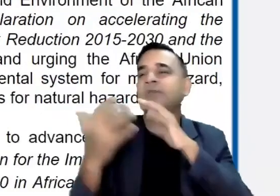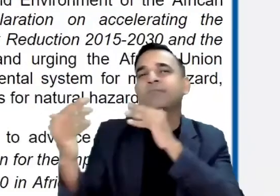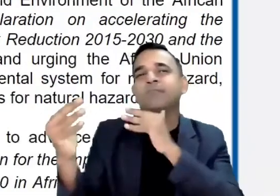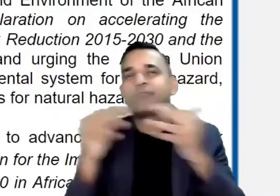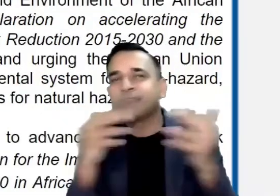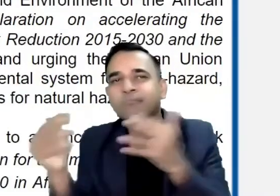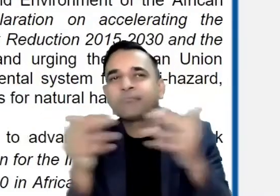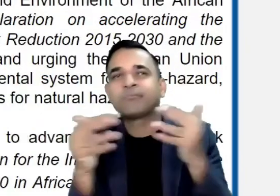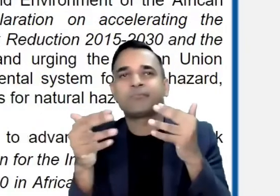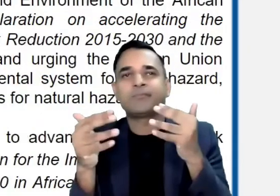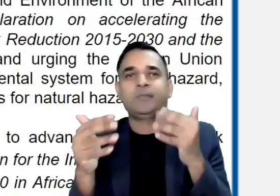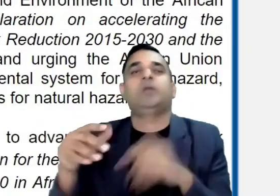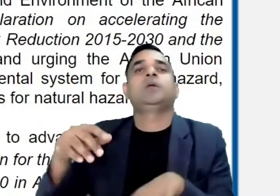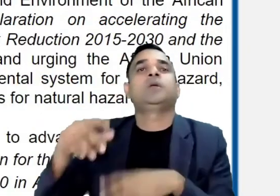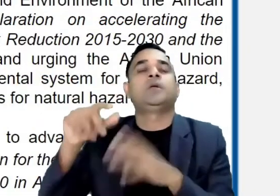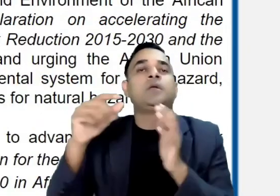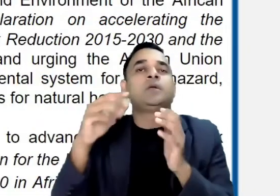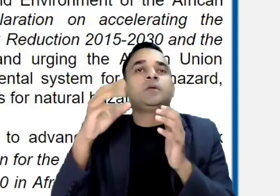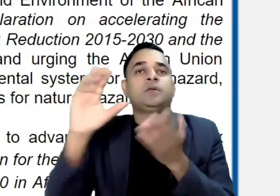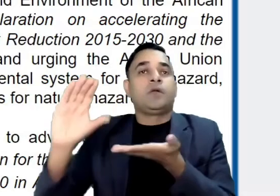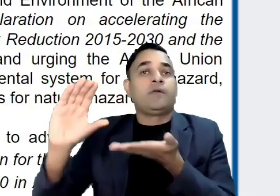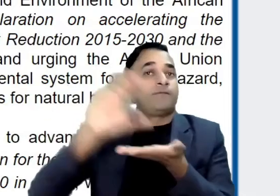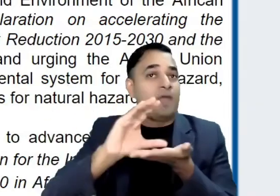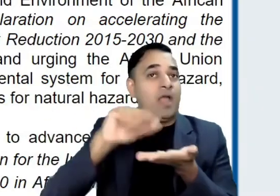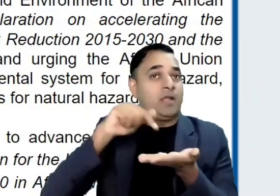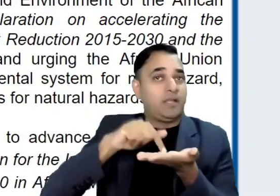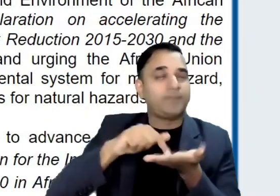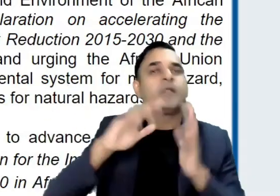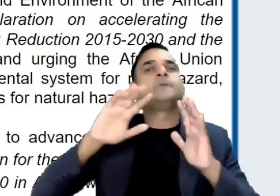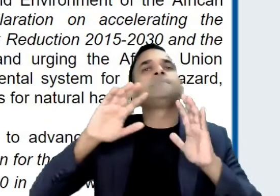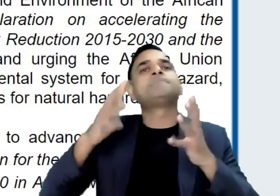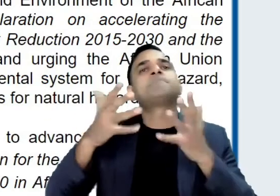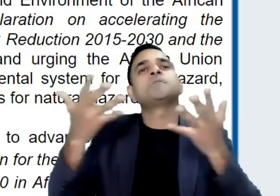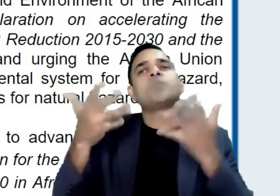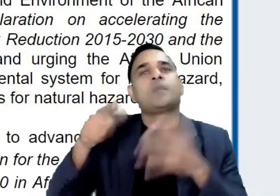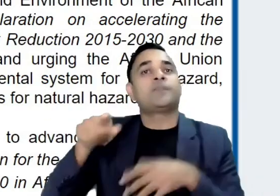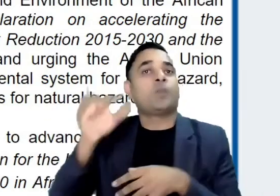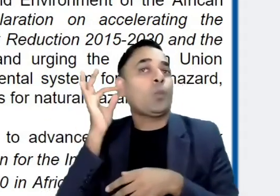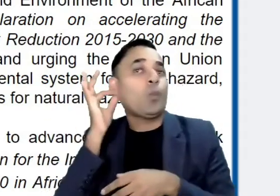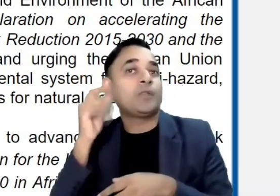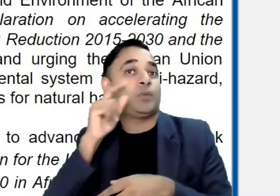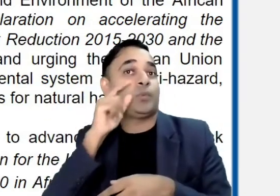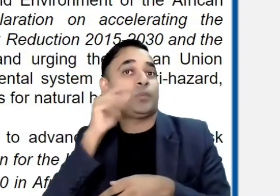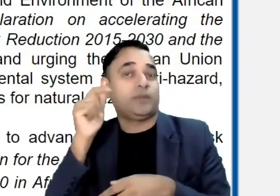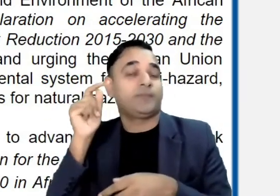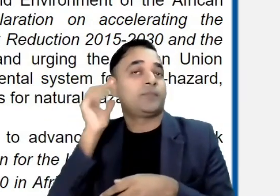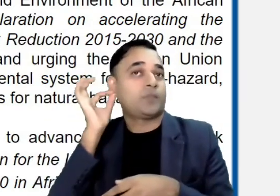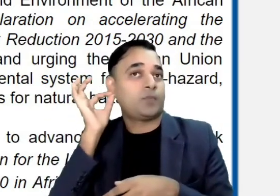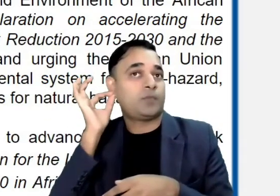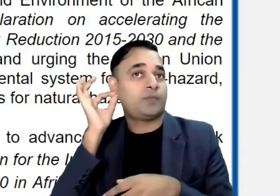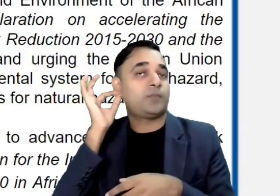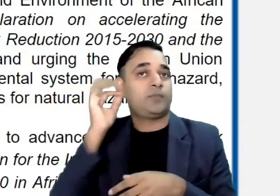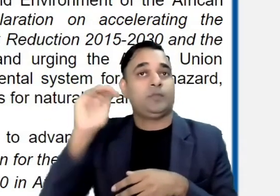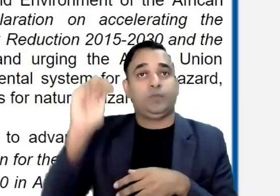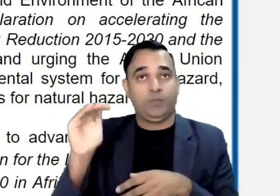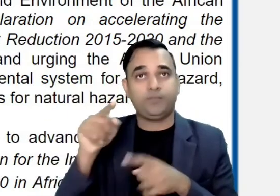Express deep concern on the growing severity and frequency of climate change-induced disasters and the increasing vulnerabilities of